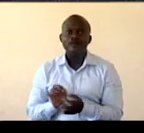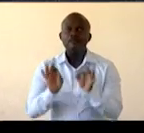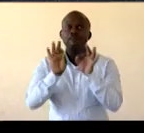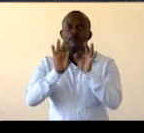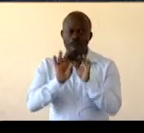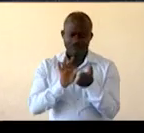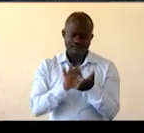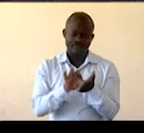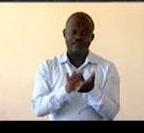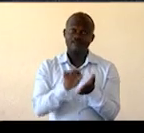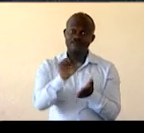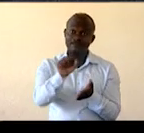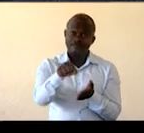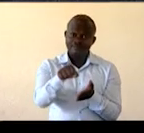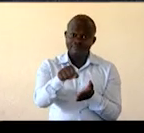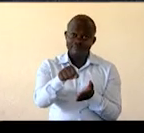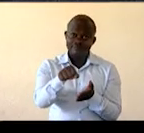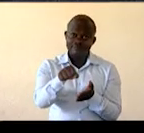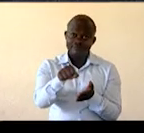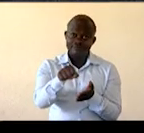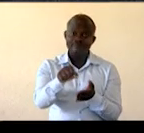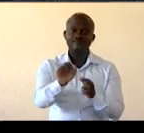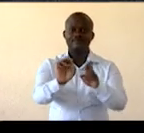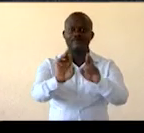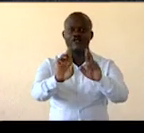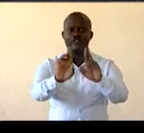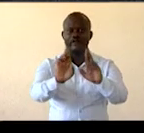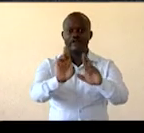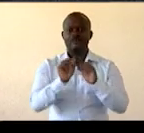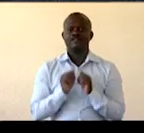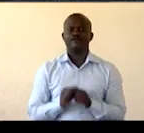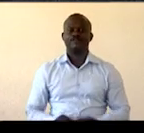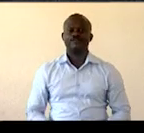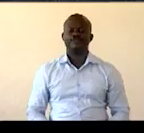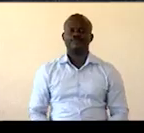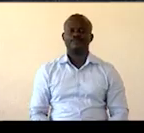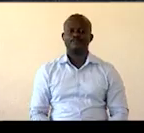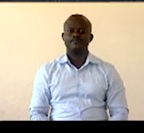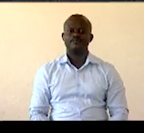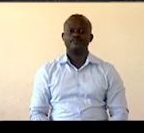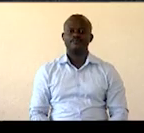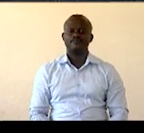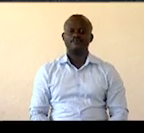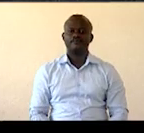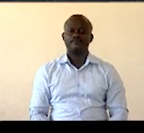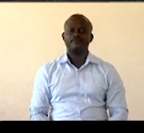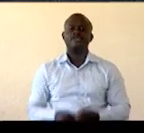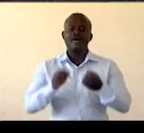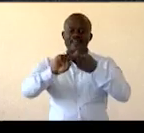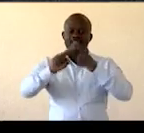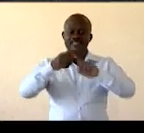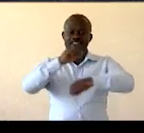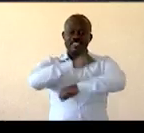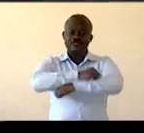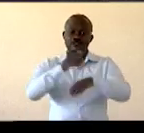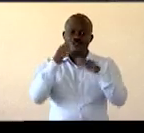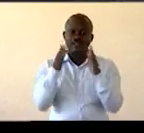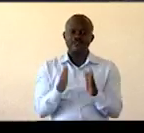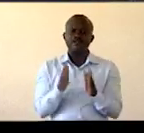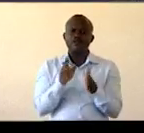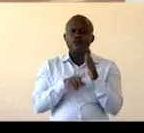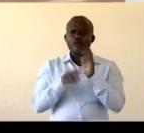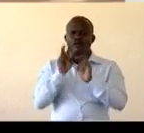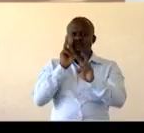important points of this lesson. Dear students, what do you